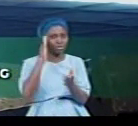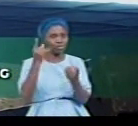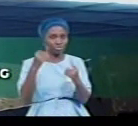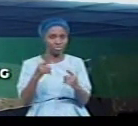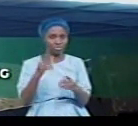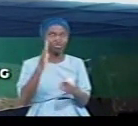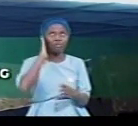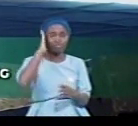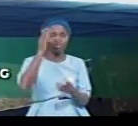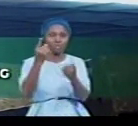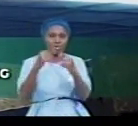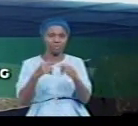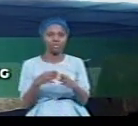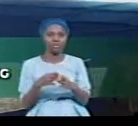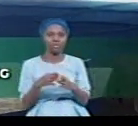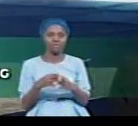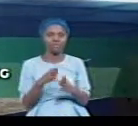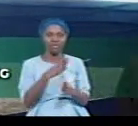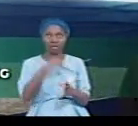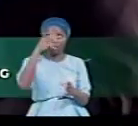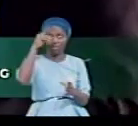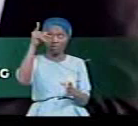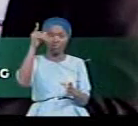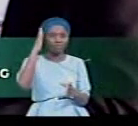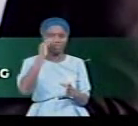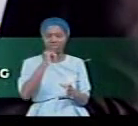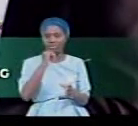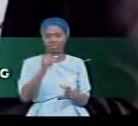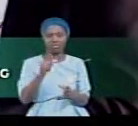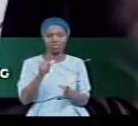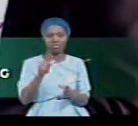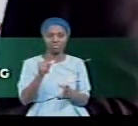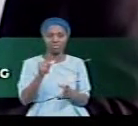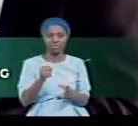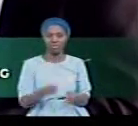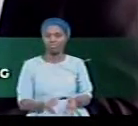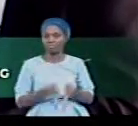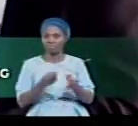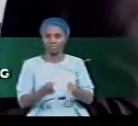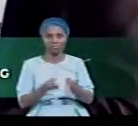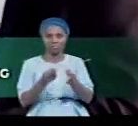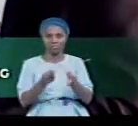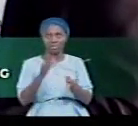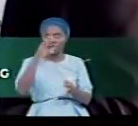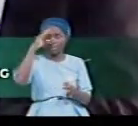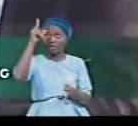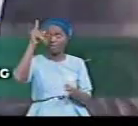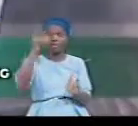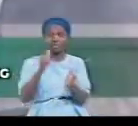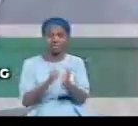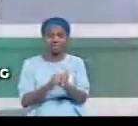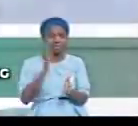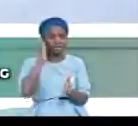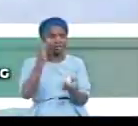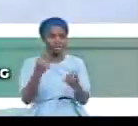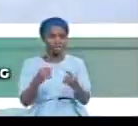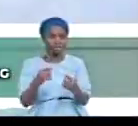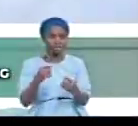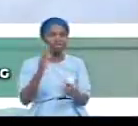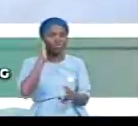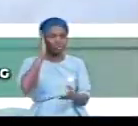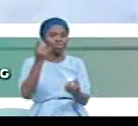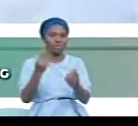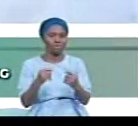come and will not tarry. He that shall come and he will